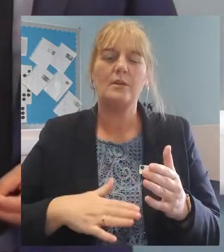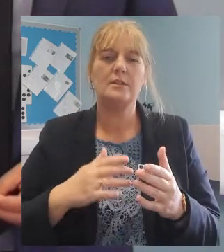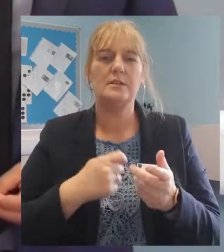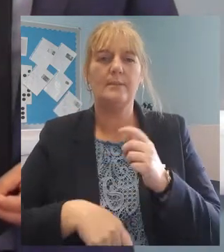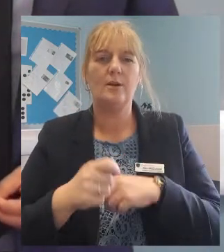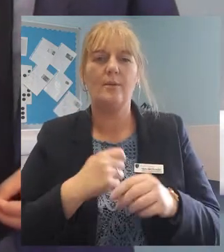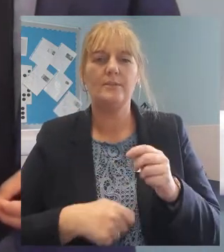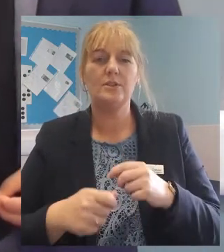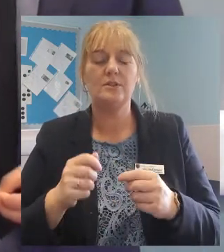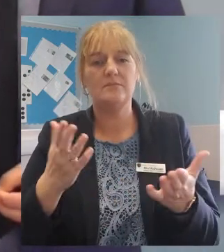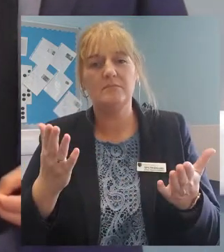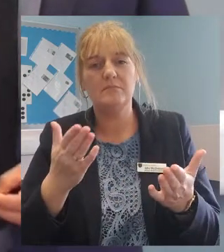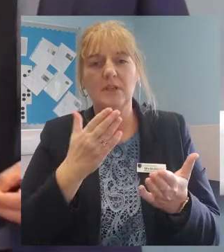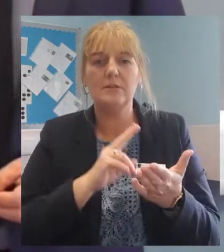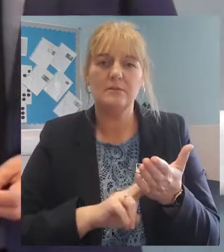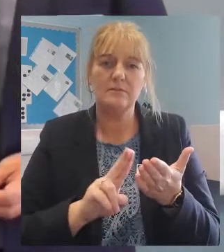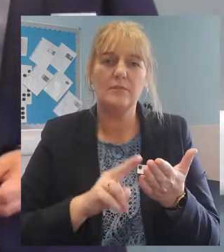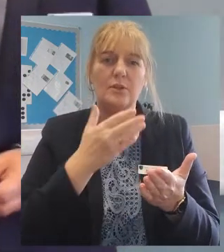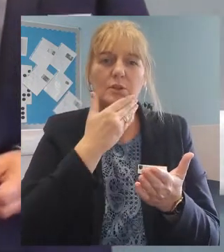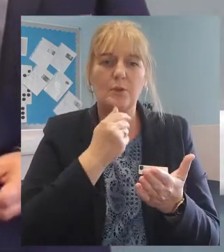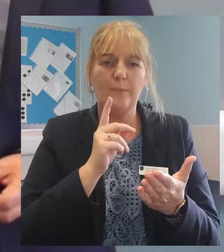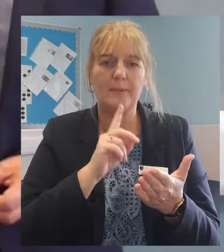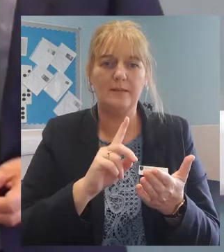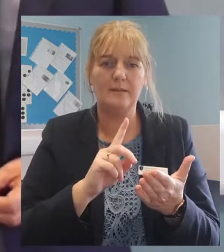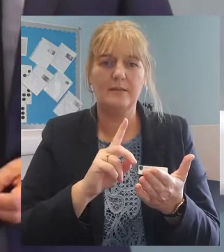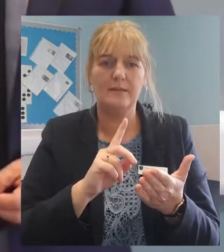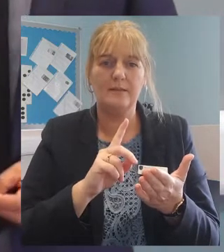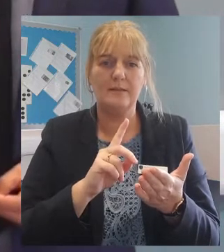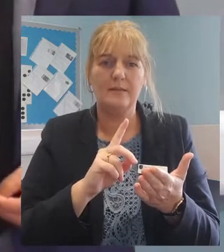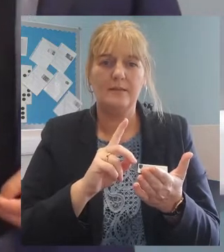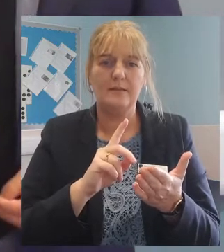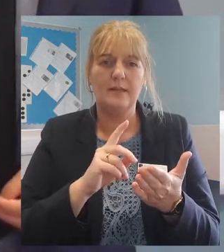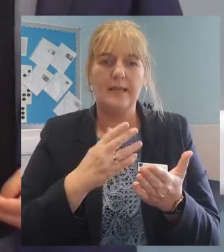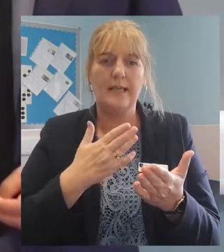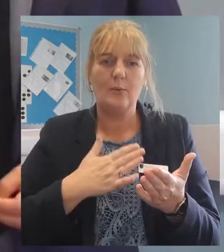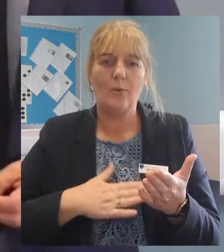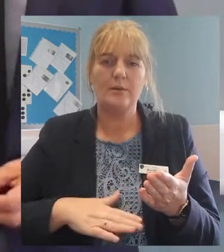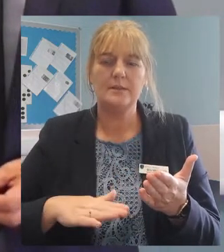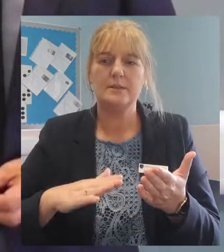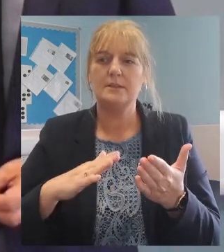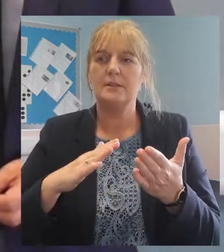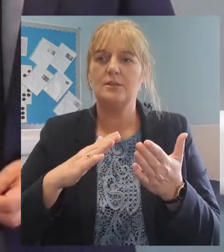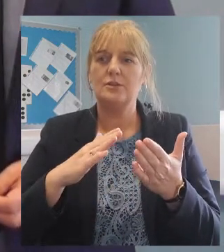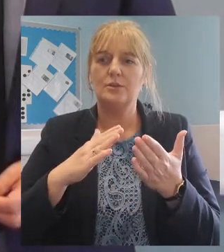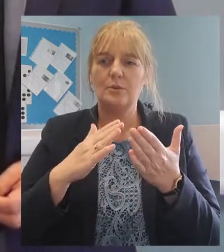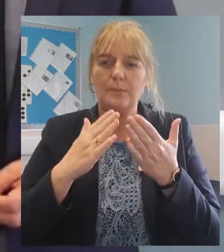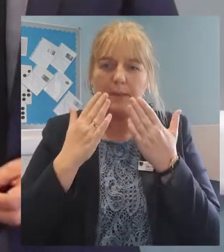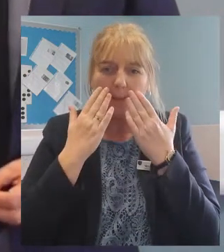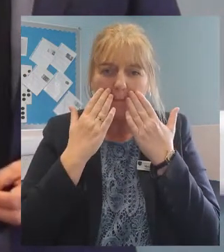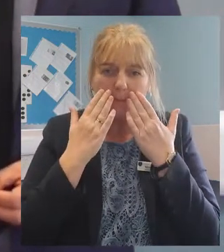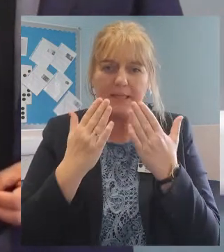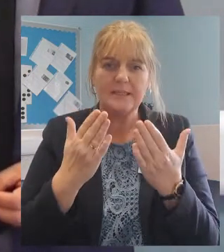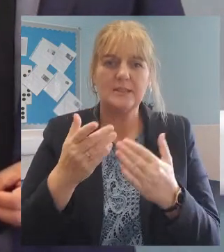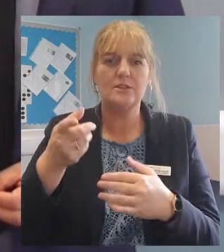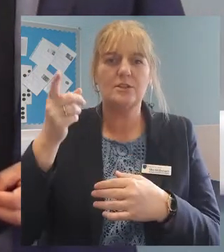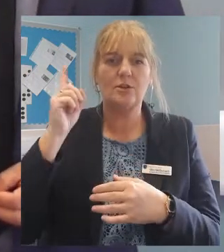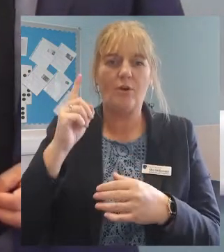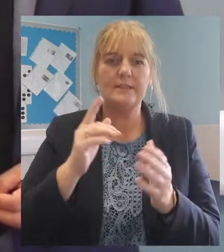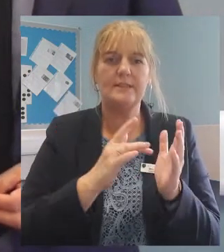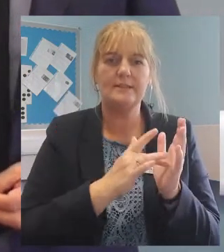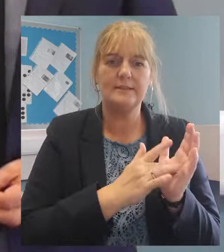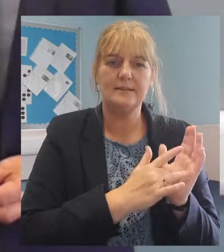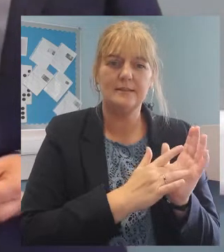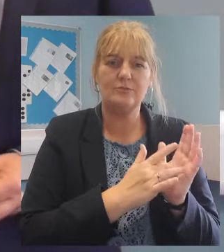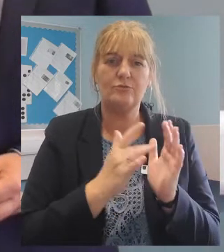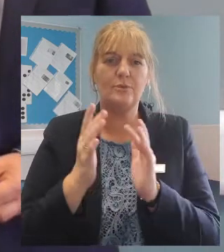likeness. And being found in appearance as a man, he humbled himself, becoming obedient to death, even death on a